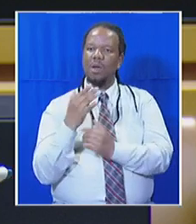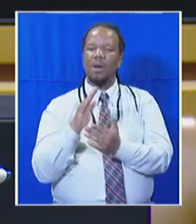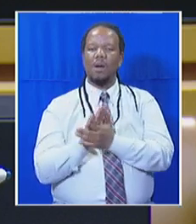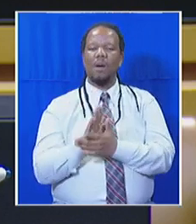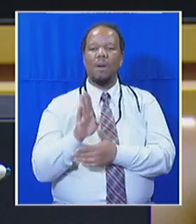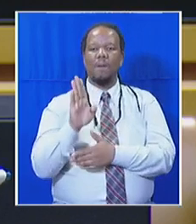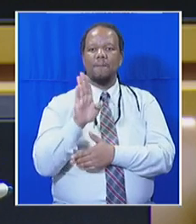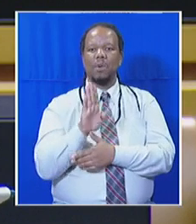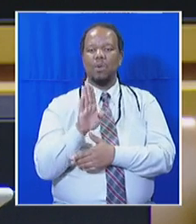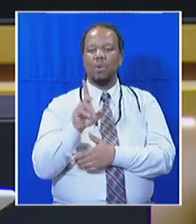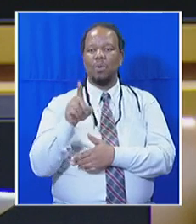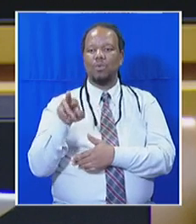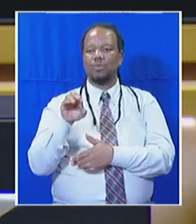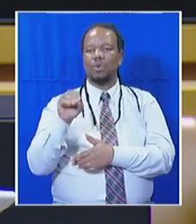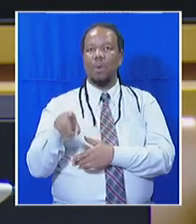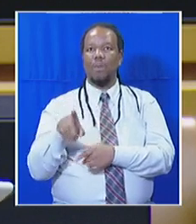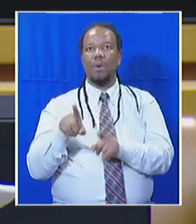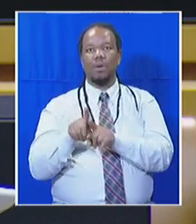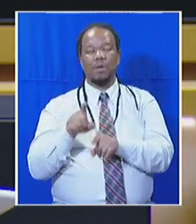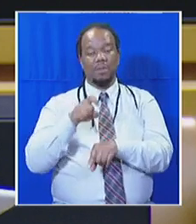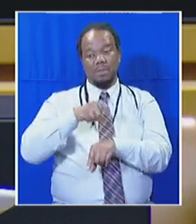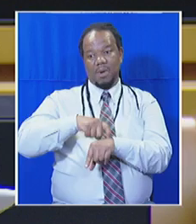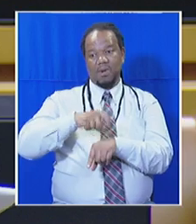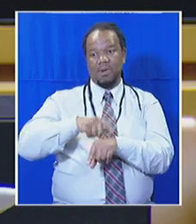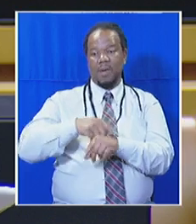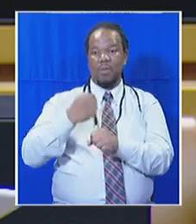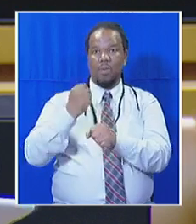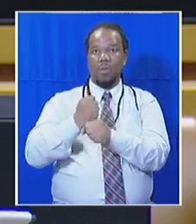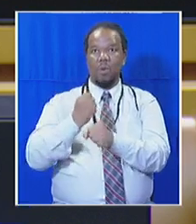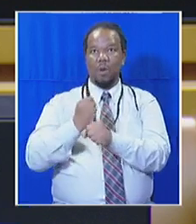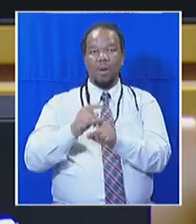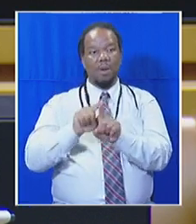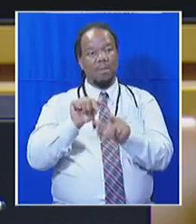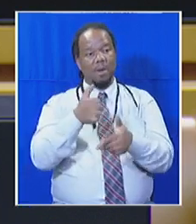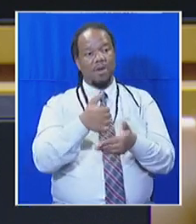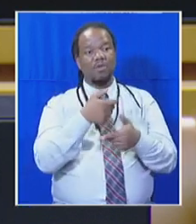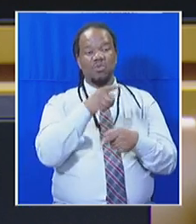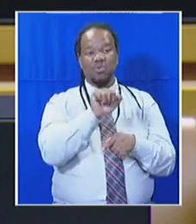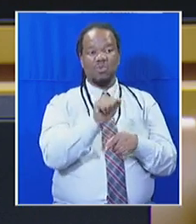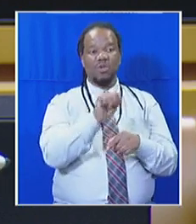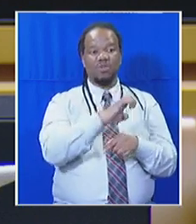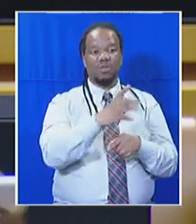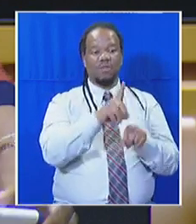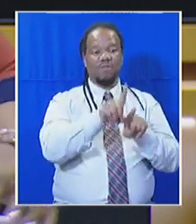consistently been there during my time as the Premier, and you failed to help the Eastern Cape.